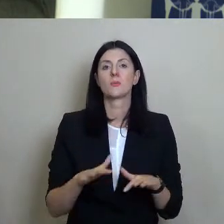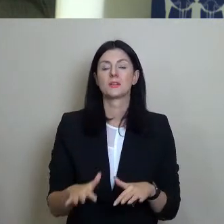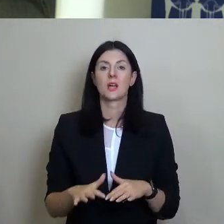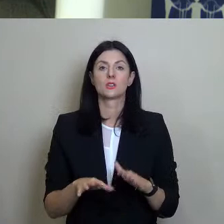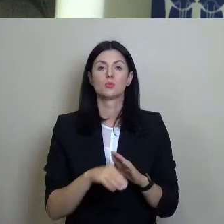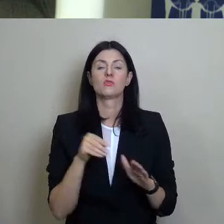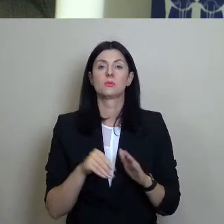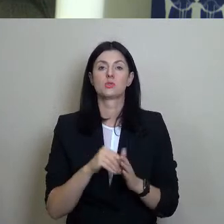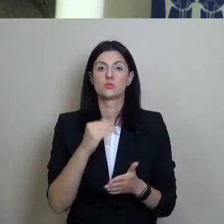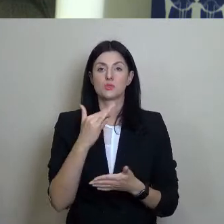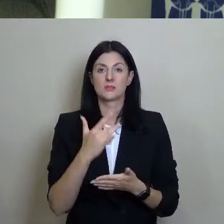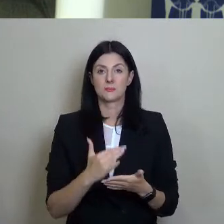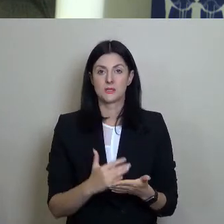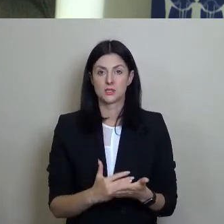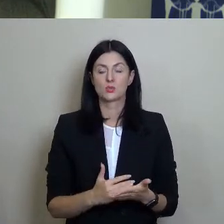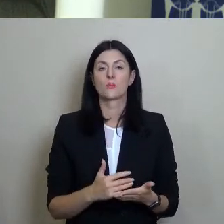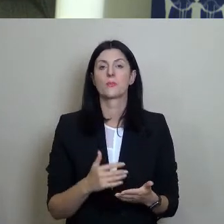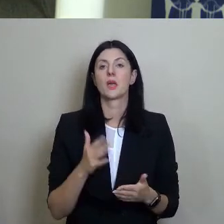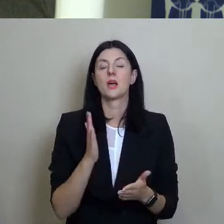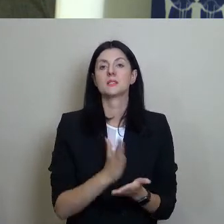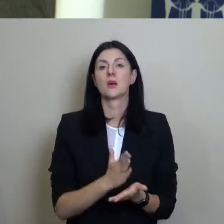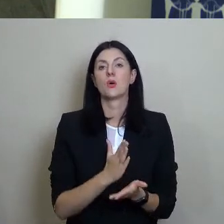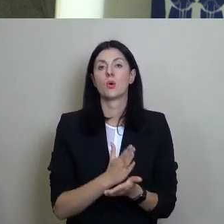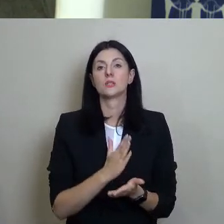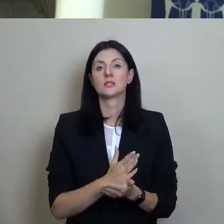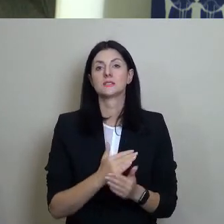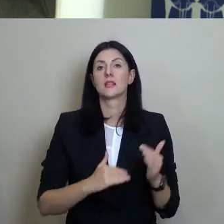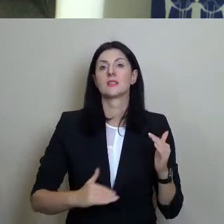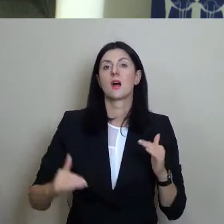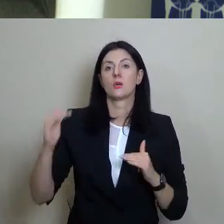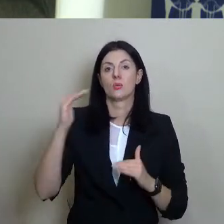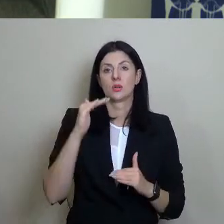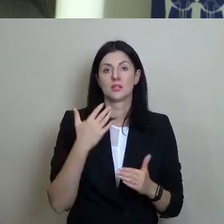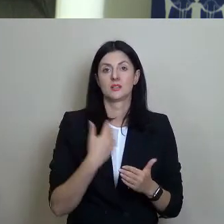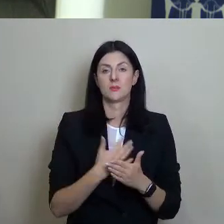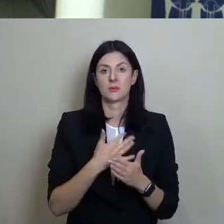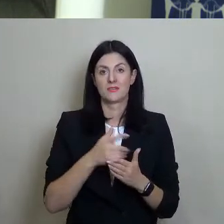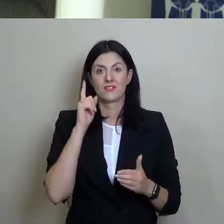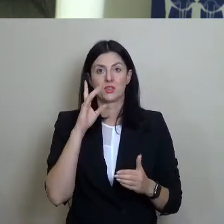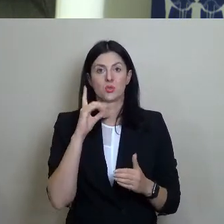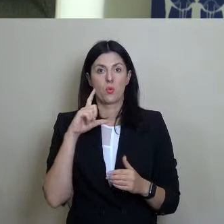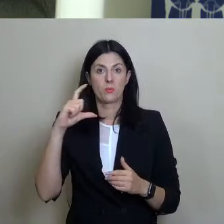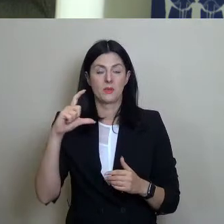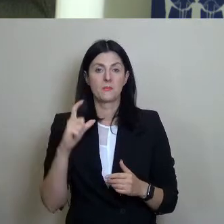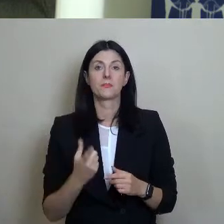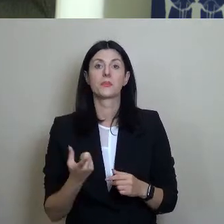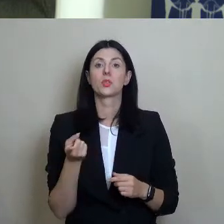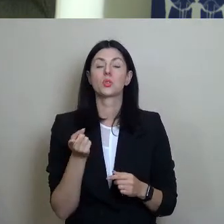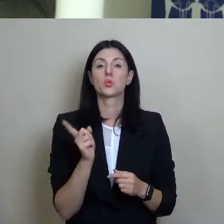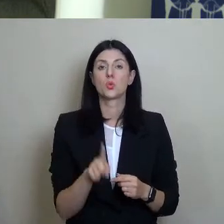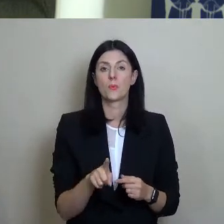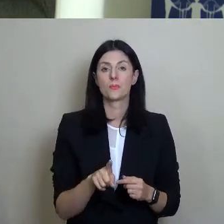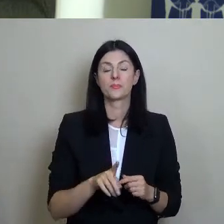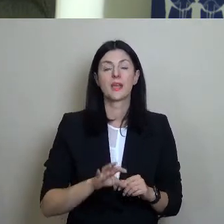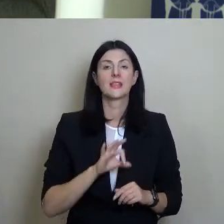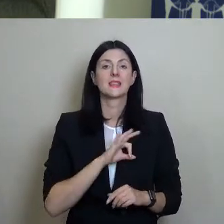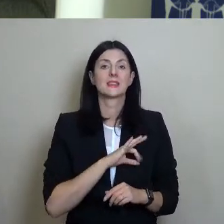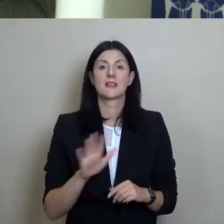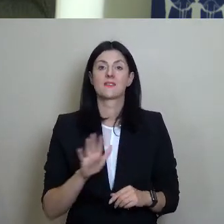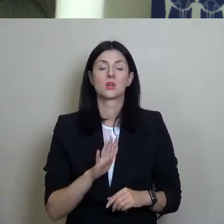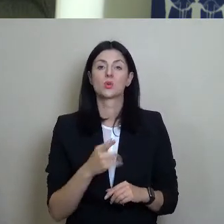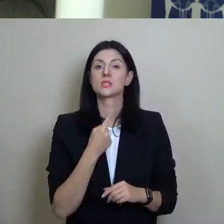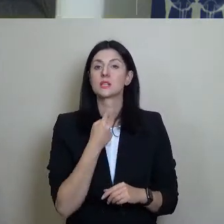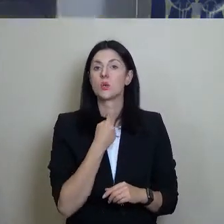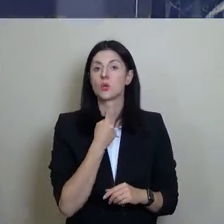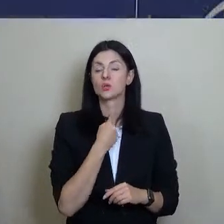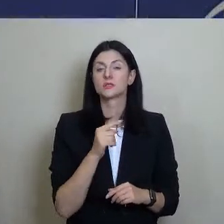single multi-mandate constituency list, one could be on the top of the list. So